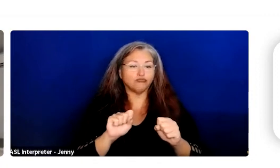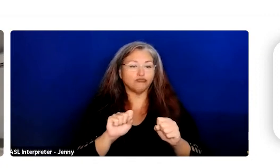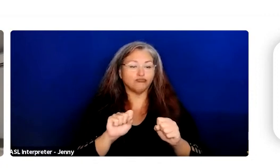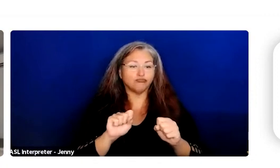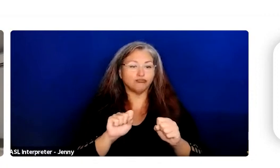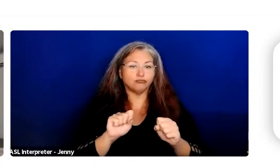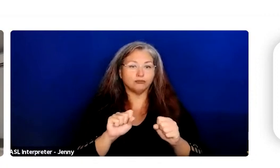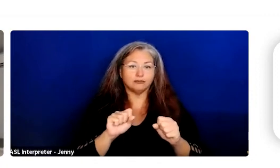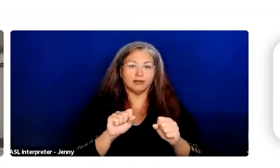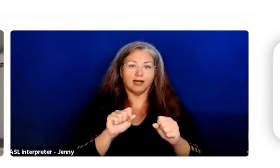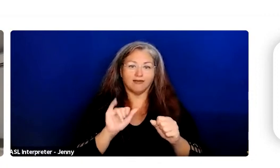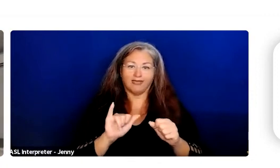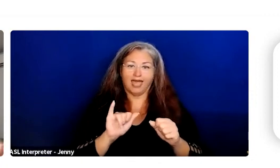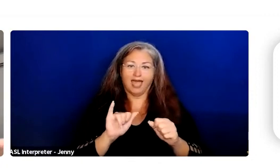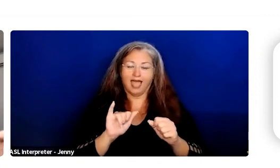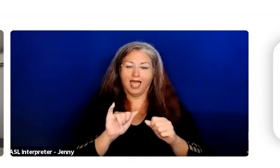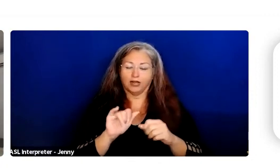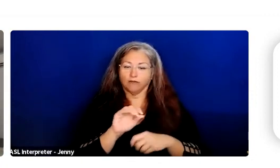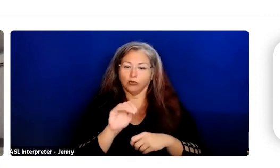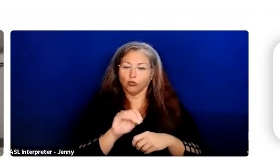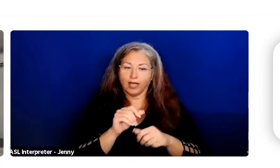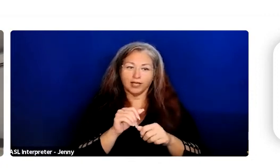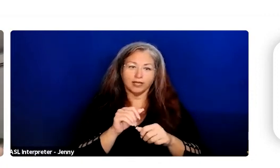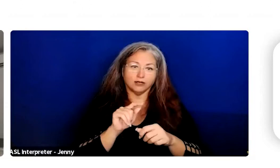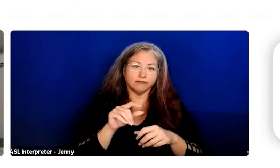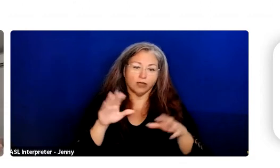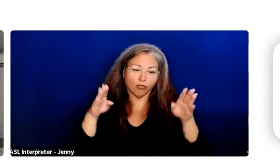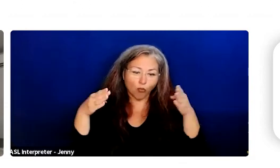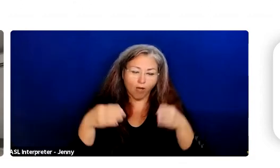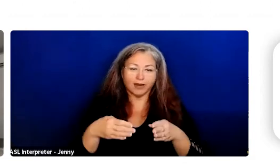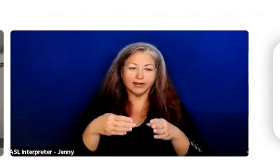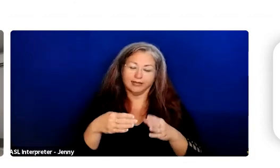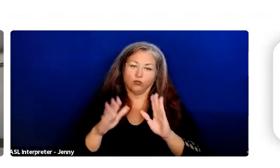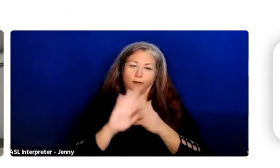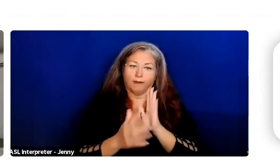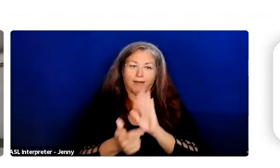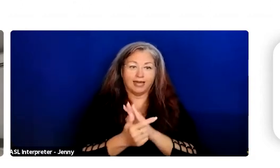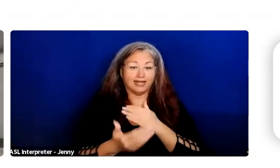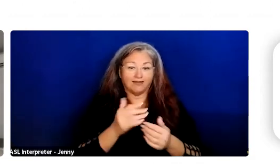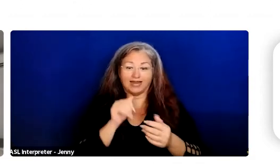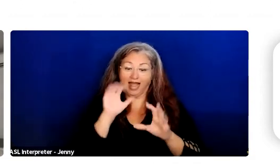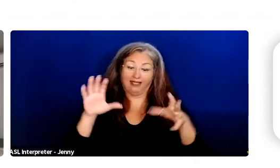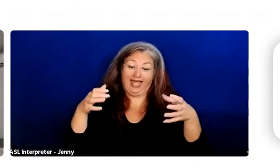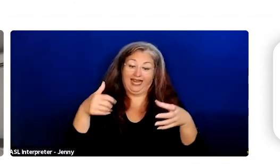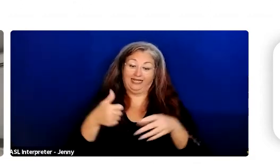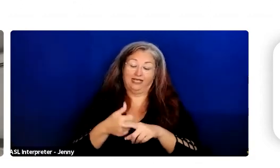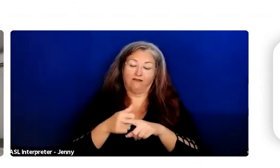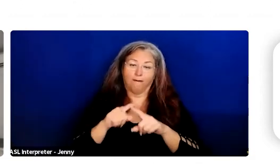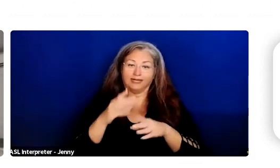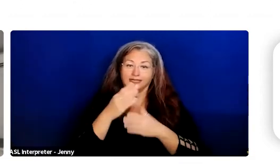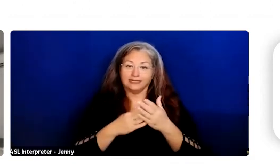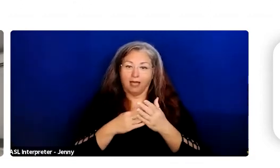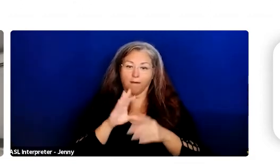rate throttling happen and then be shadow banned. Even if it's not the entity itself, there are bot farms that perhaps are